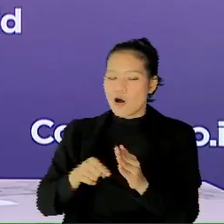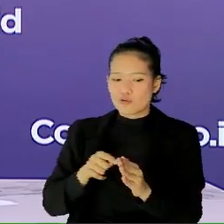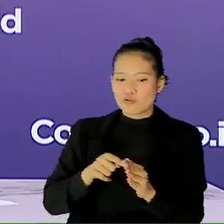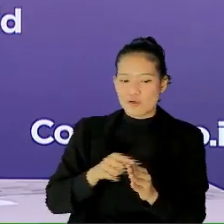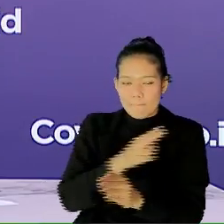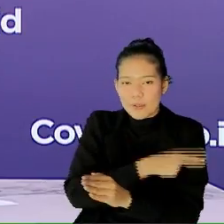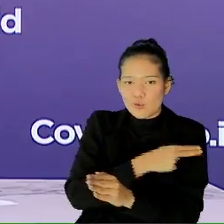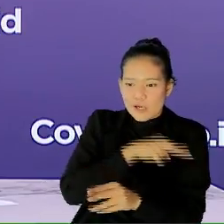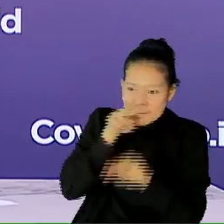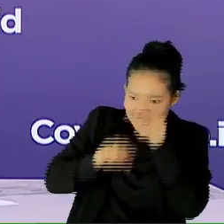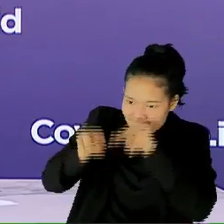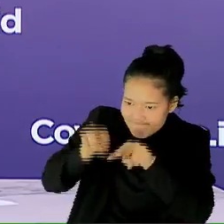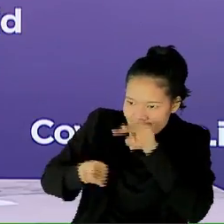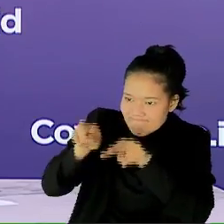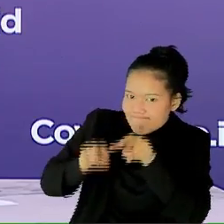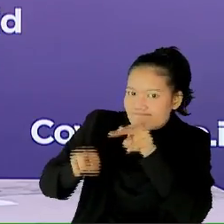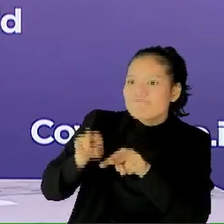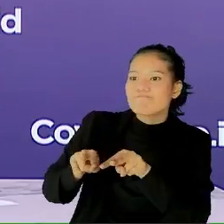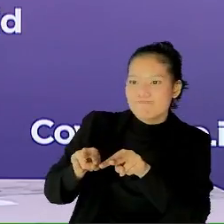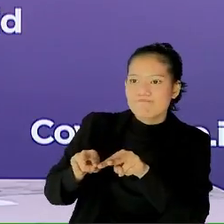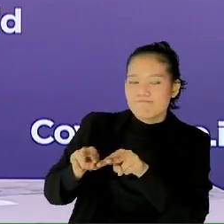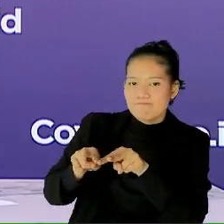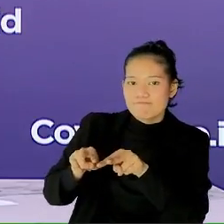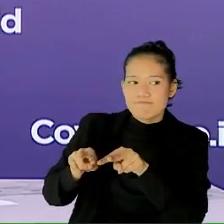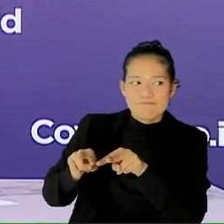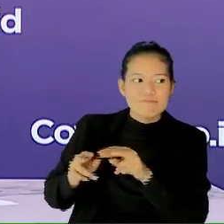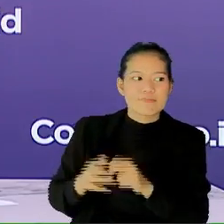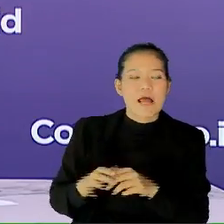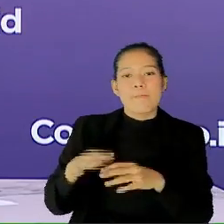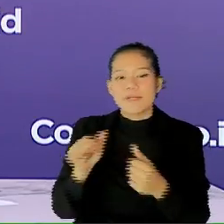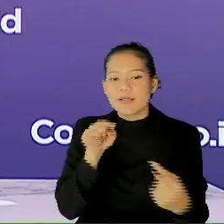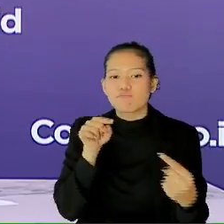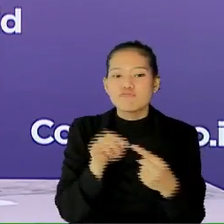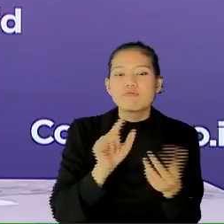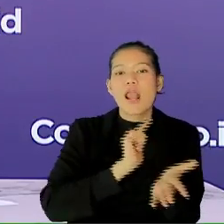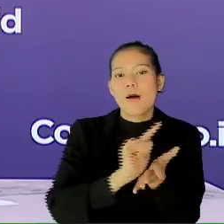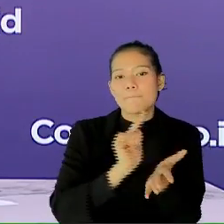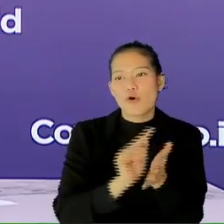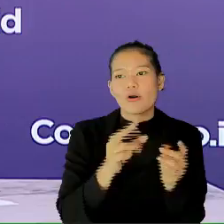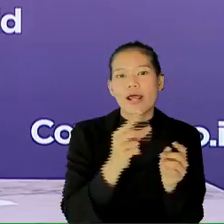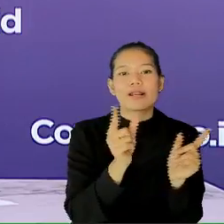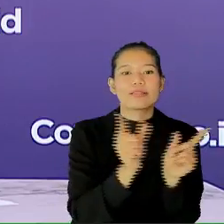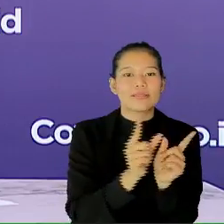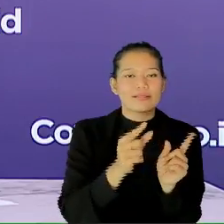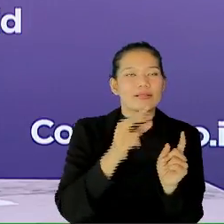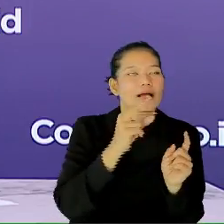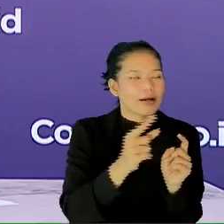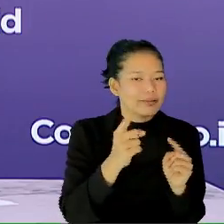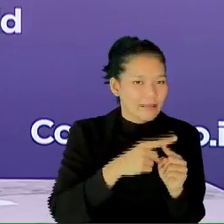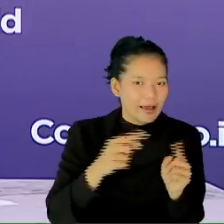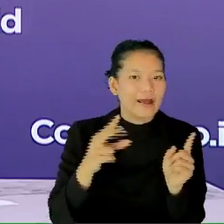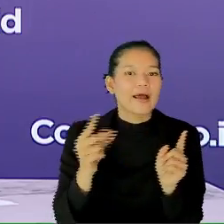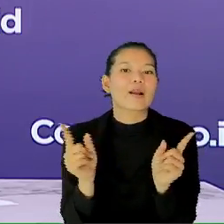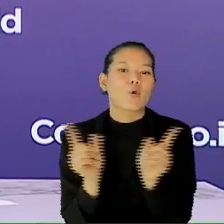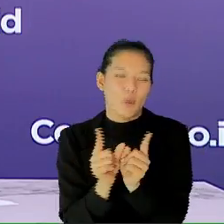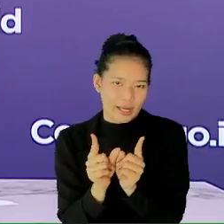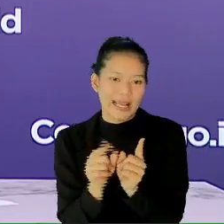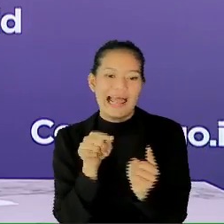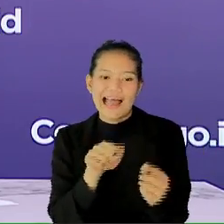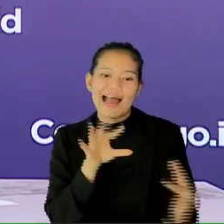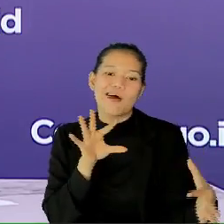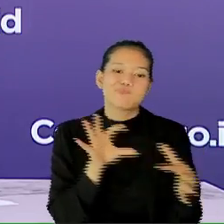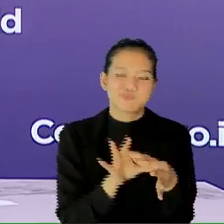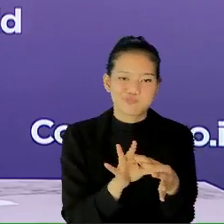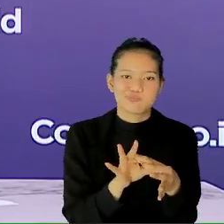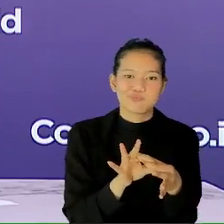monitored through the RT or RW, RT-RW, who will further coordinate with the local command post or